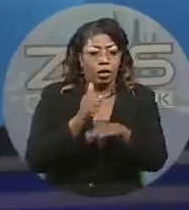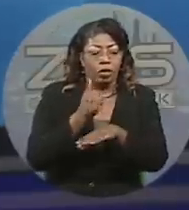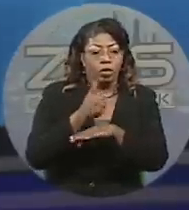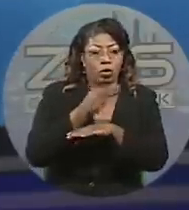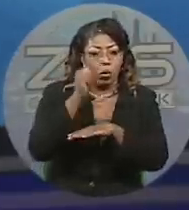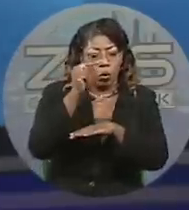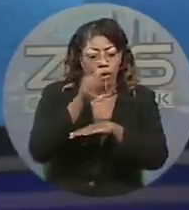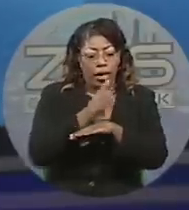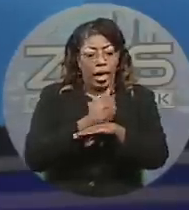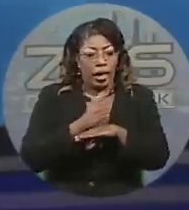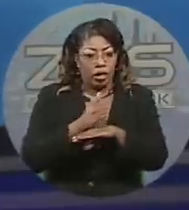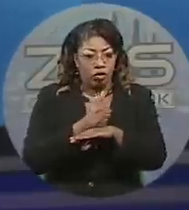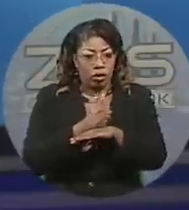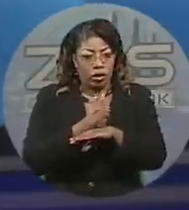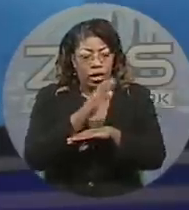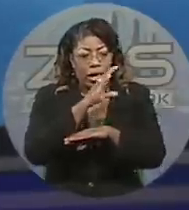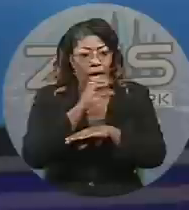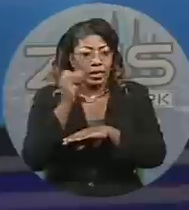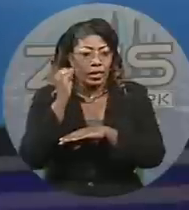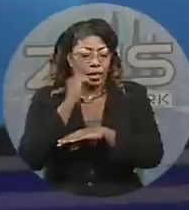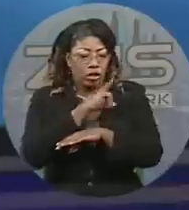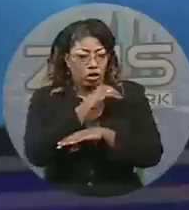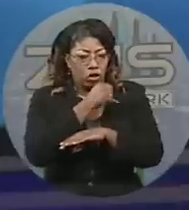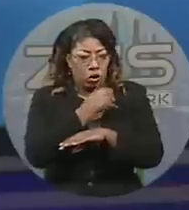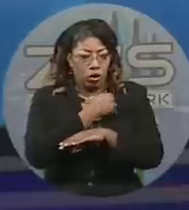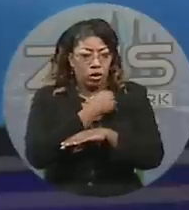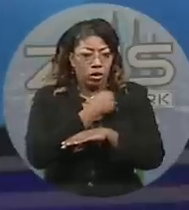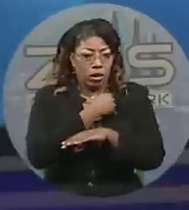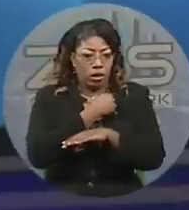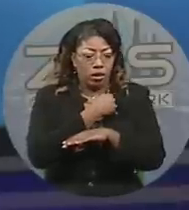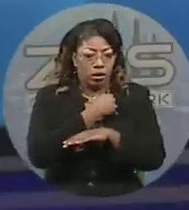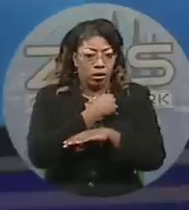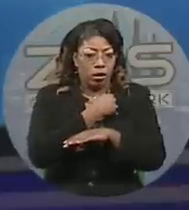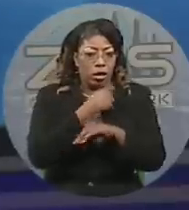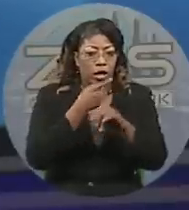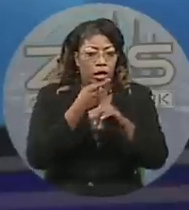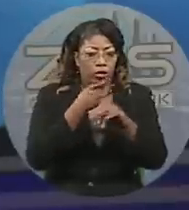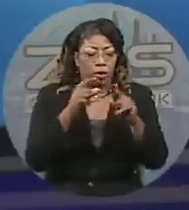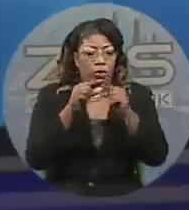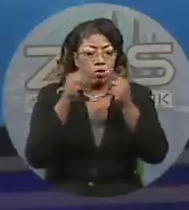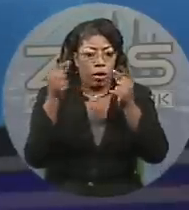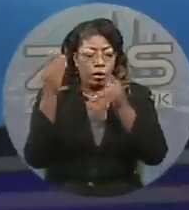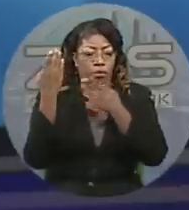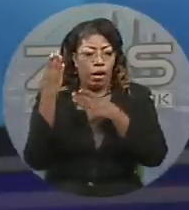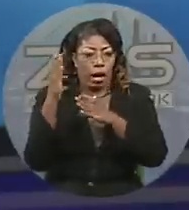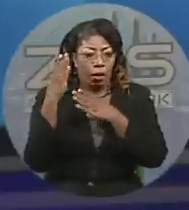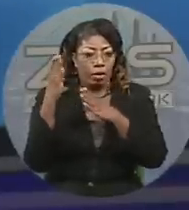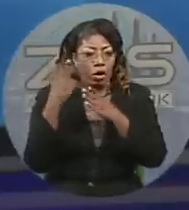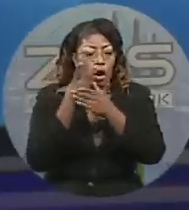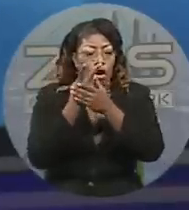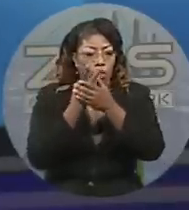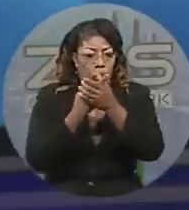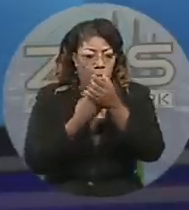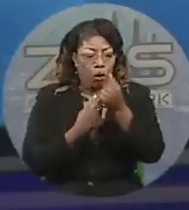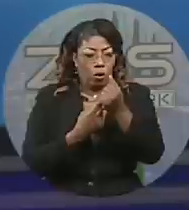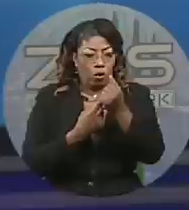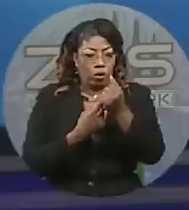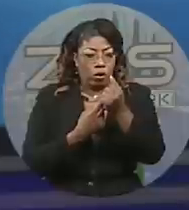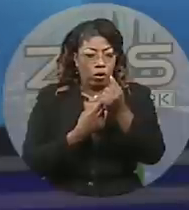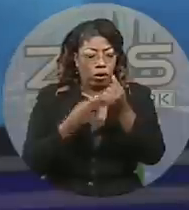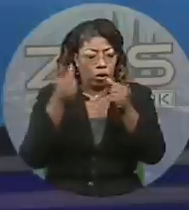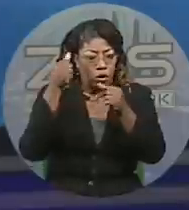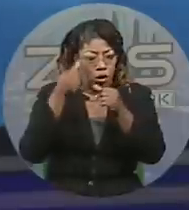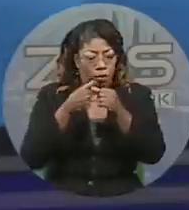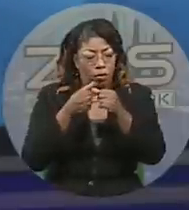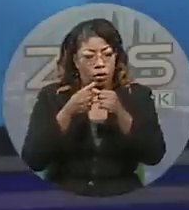Berry Islands, while Celine Johnson of Sunland Baptist Academy is representing the Grand Bahama District. They both reflected on the competition that